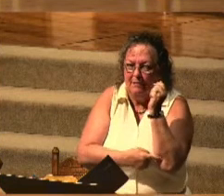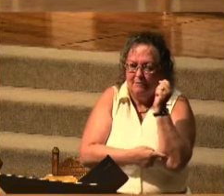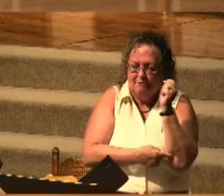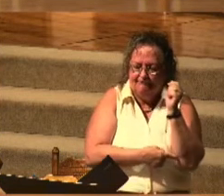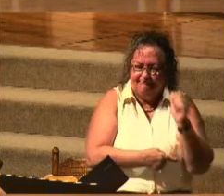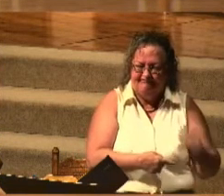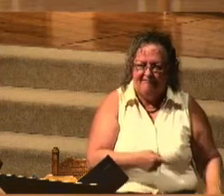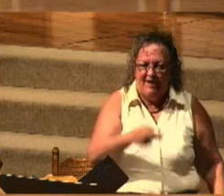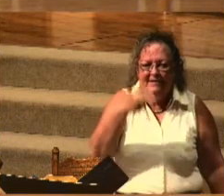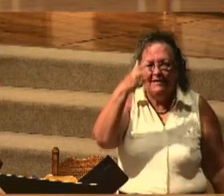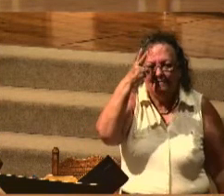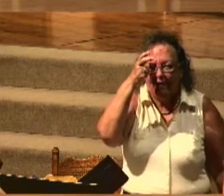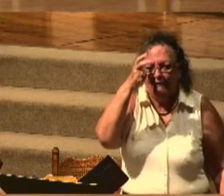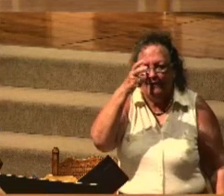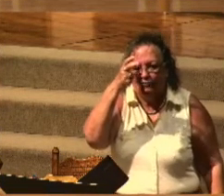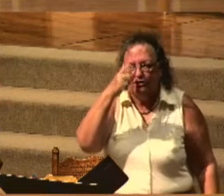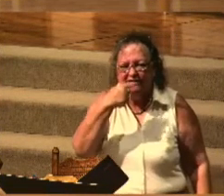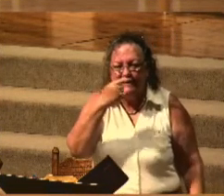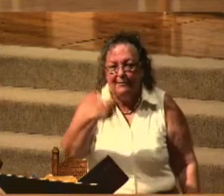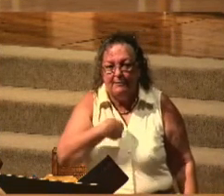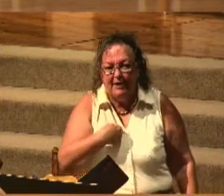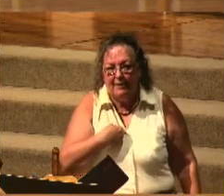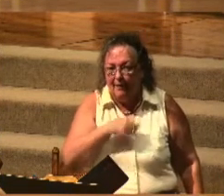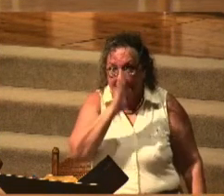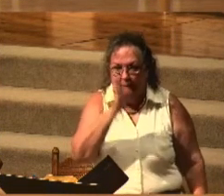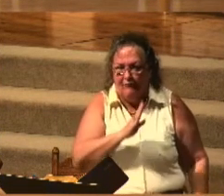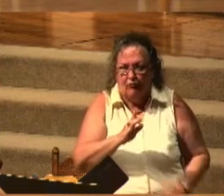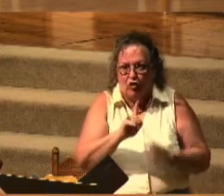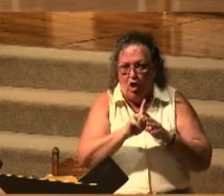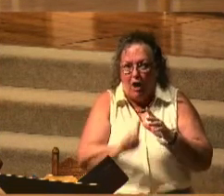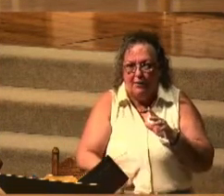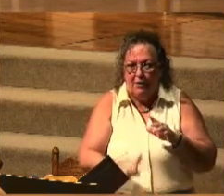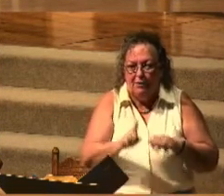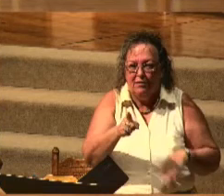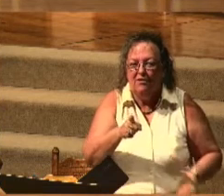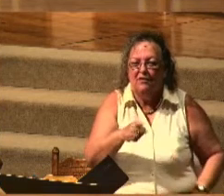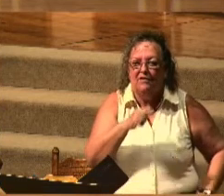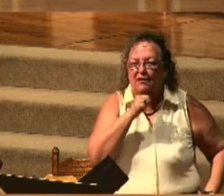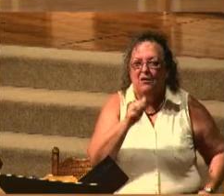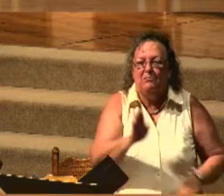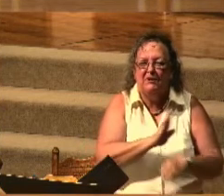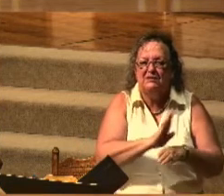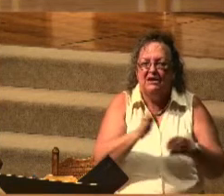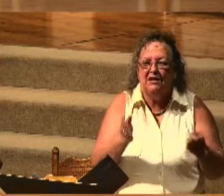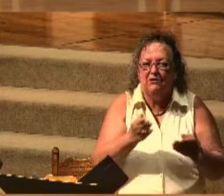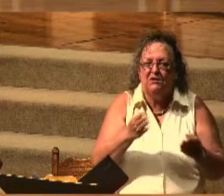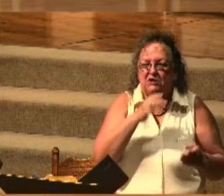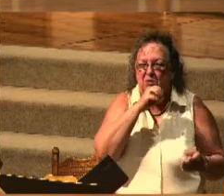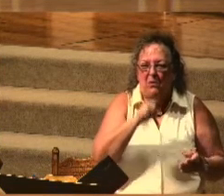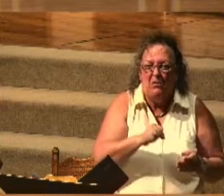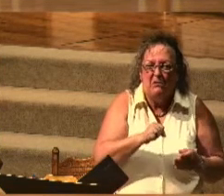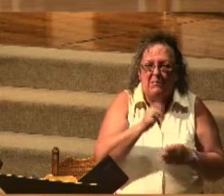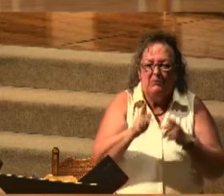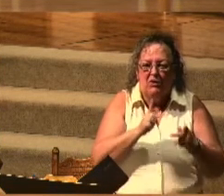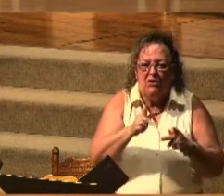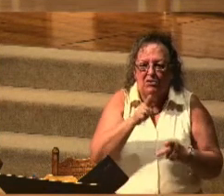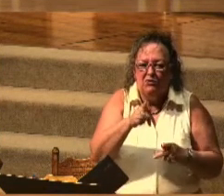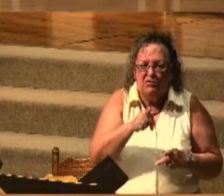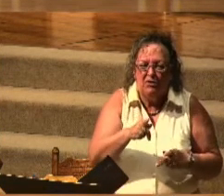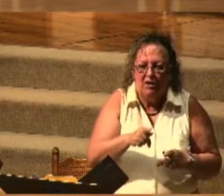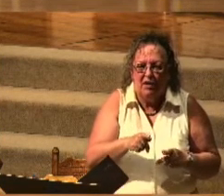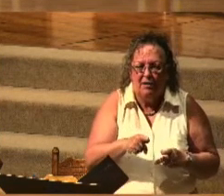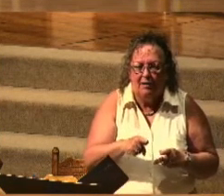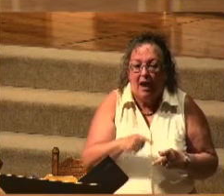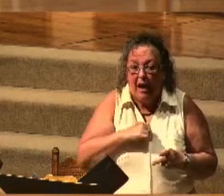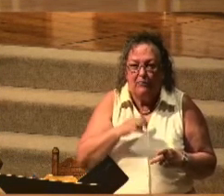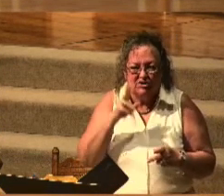me tell you what the devil said to me. I never forgot it. "You ain't got no business out here with these old people." You got to remember, I was in my 30s